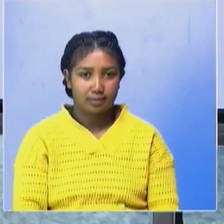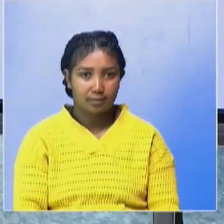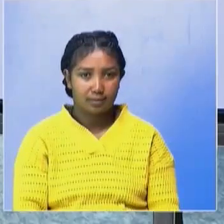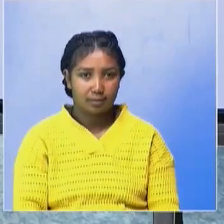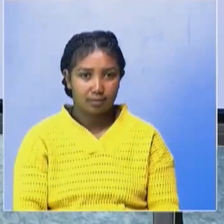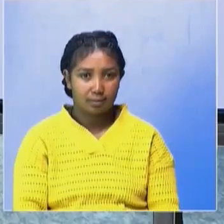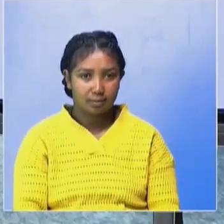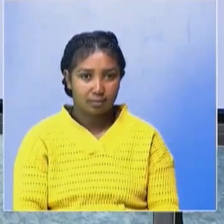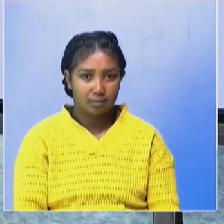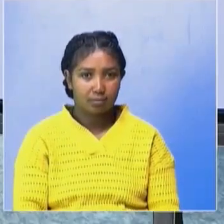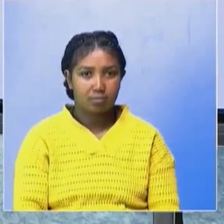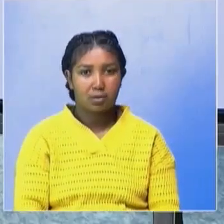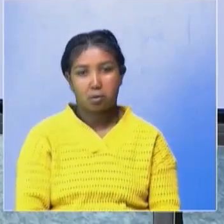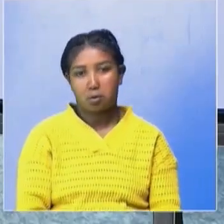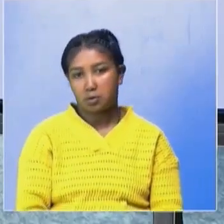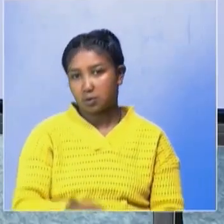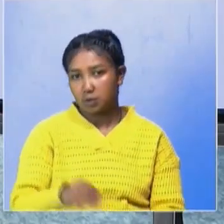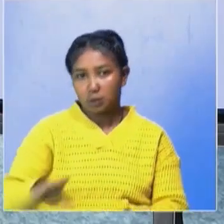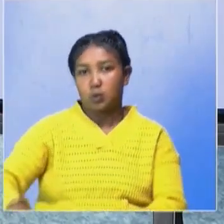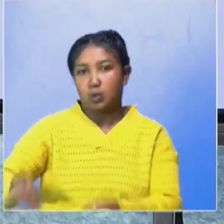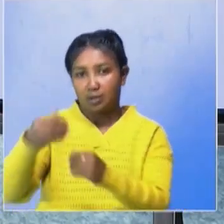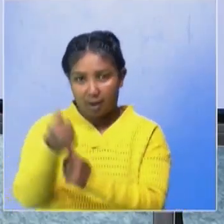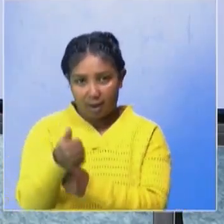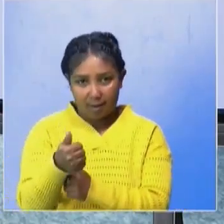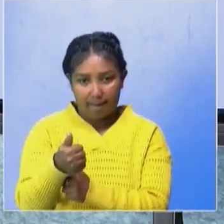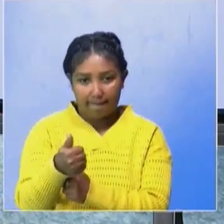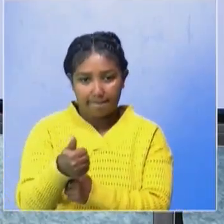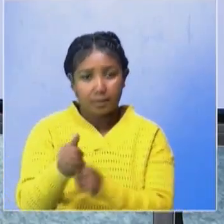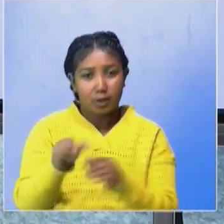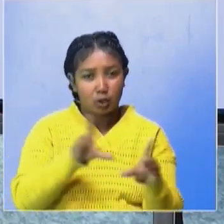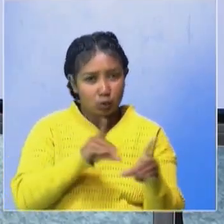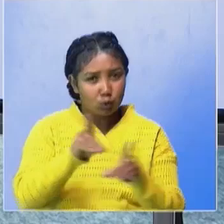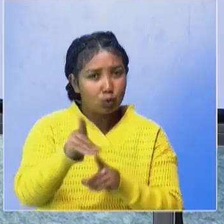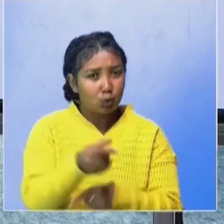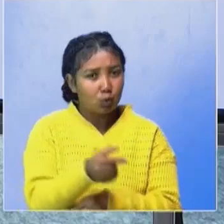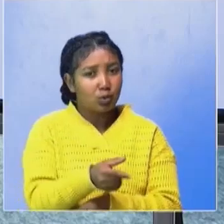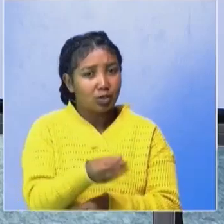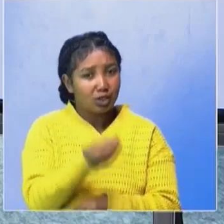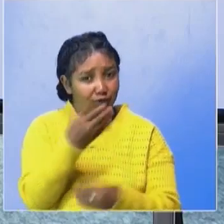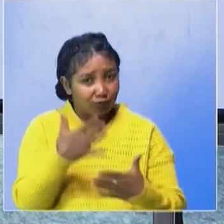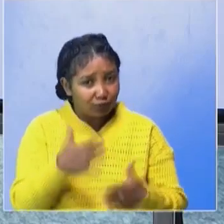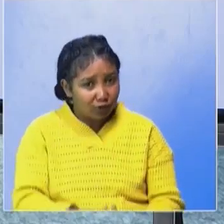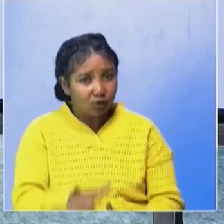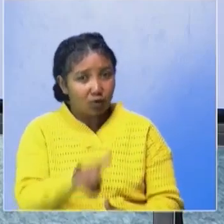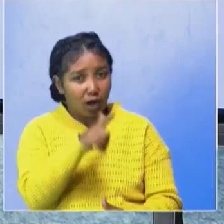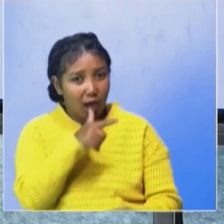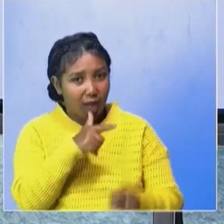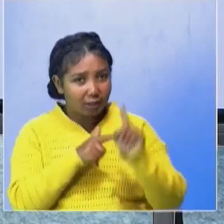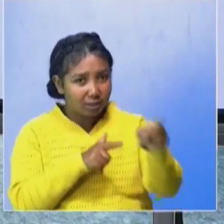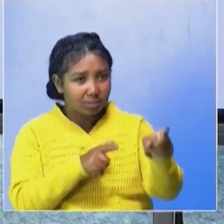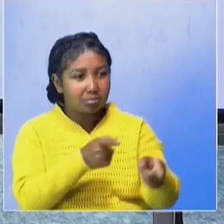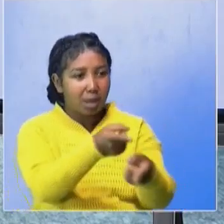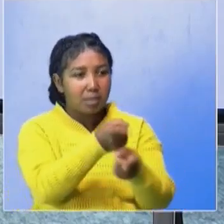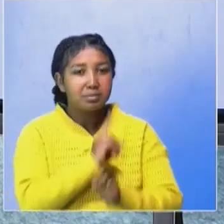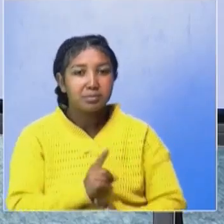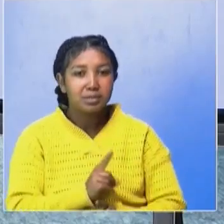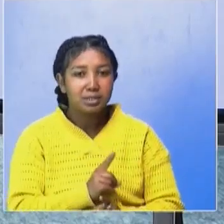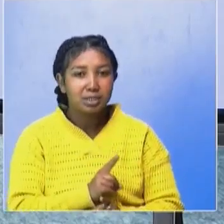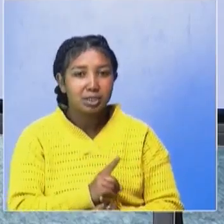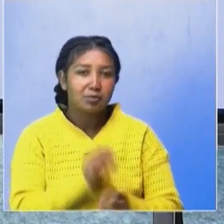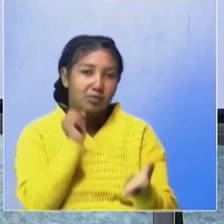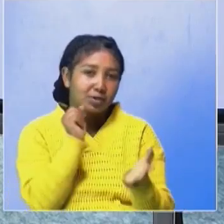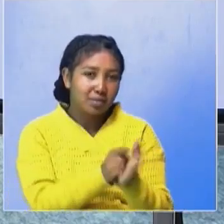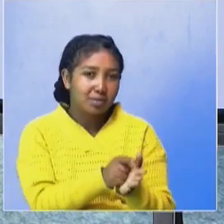For example, we can say student A, do you eat your lunch? So what can you say? For